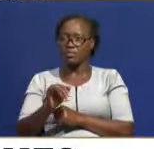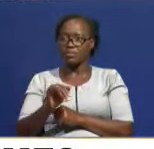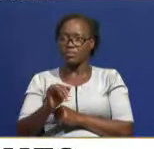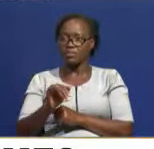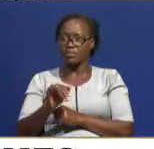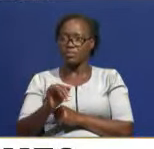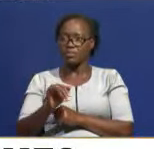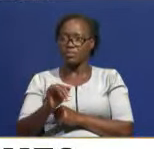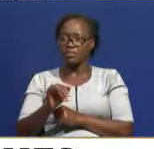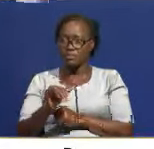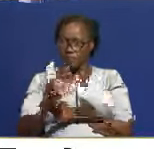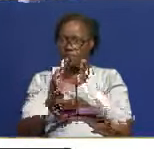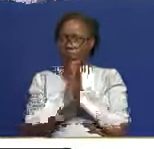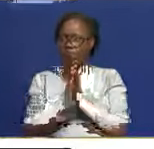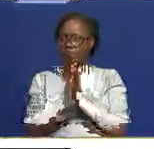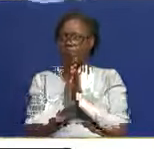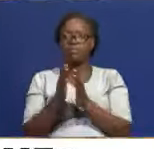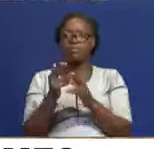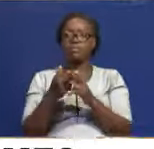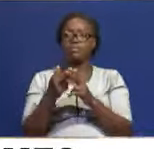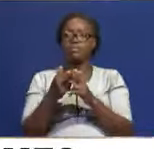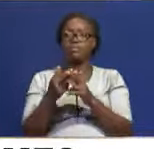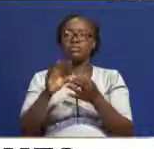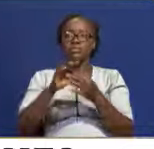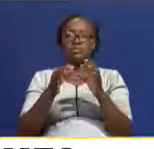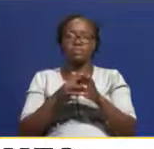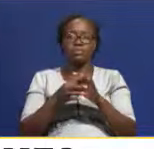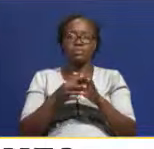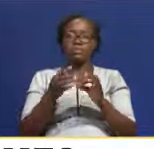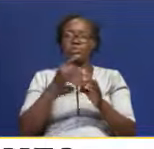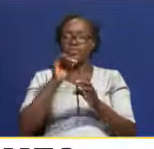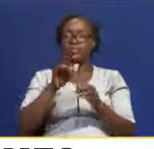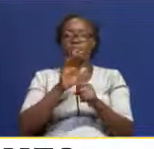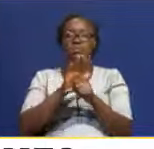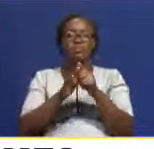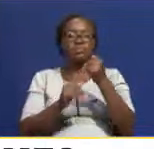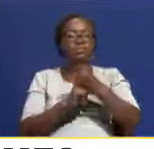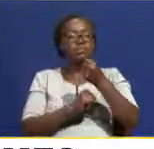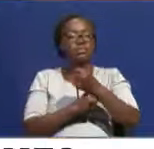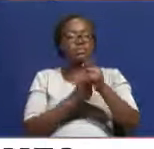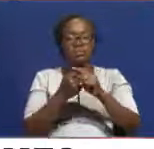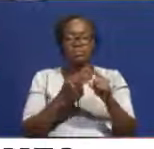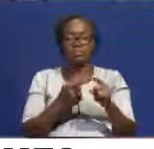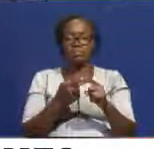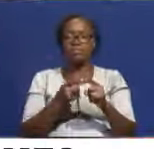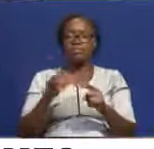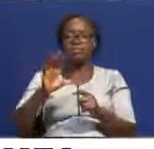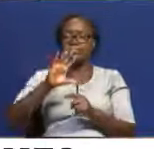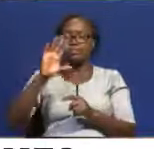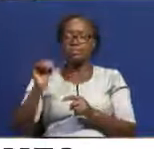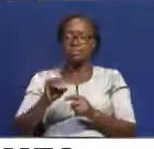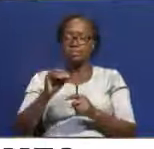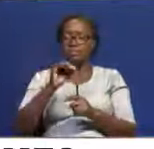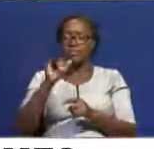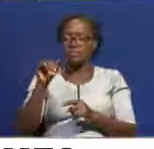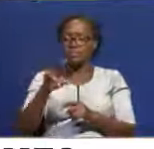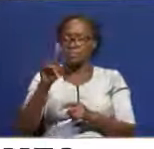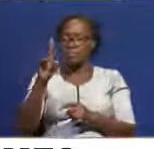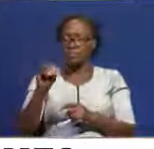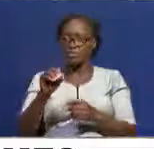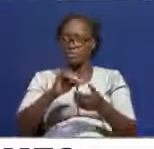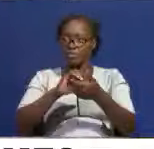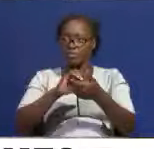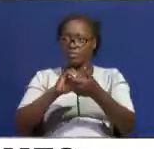in Olympic Games, saying they have received a lot of support from the Africa Judo Federation as well as